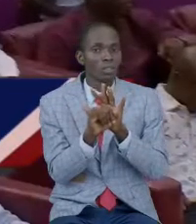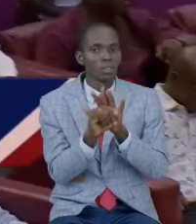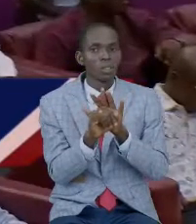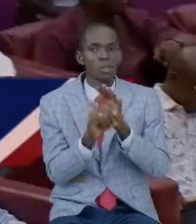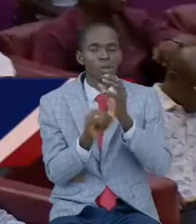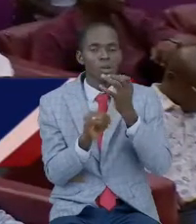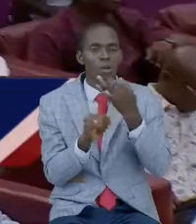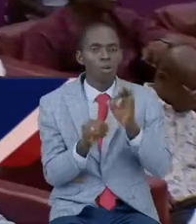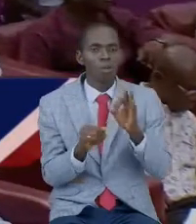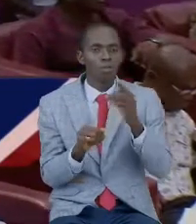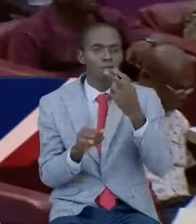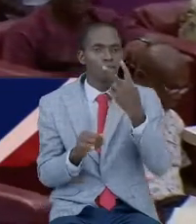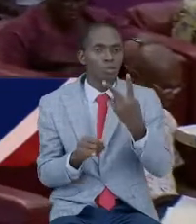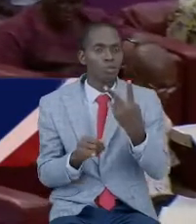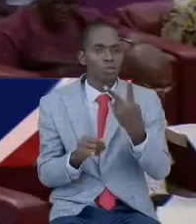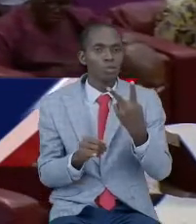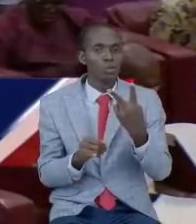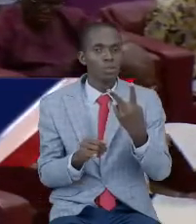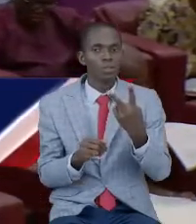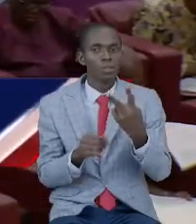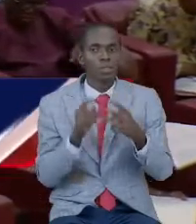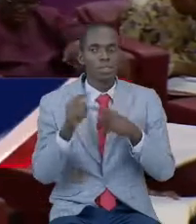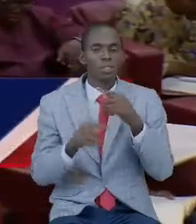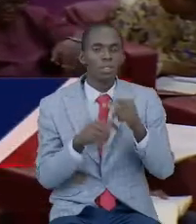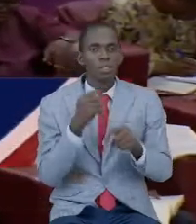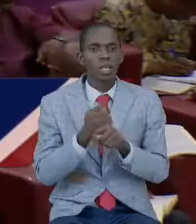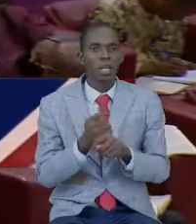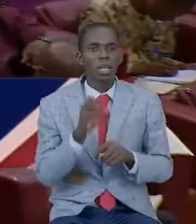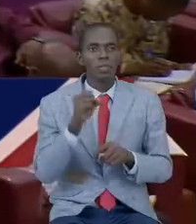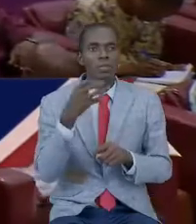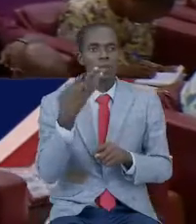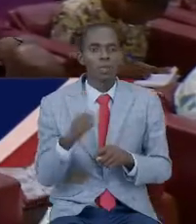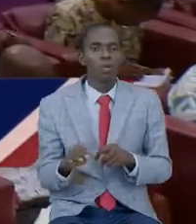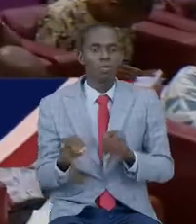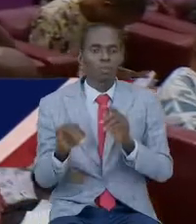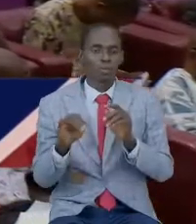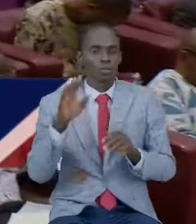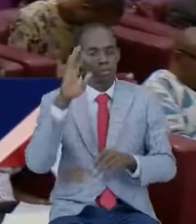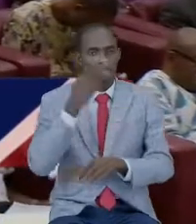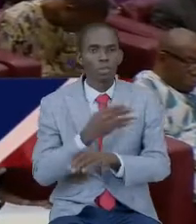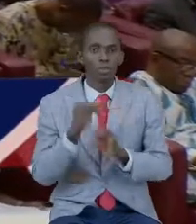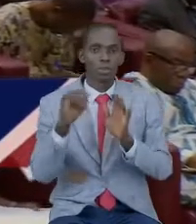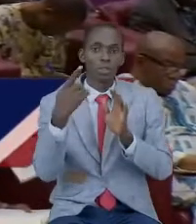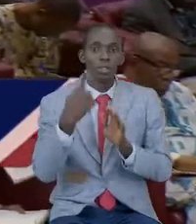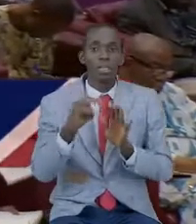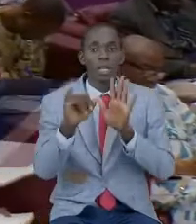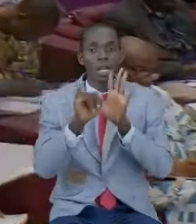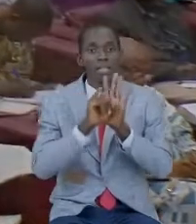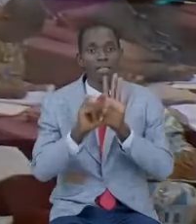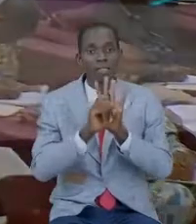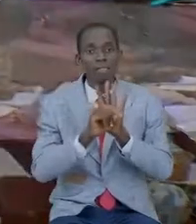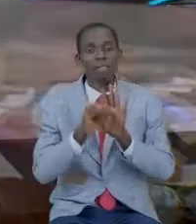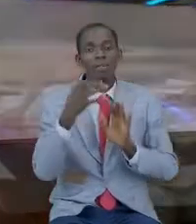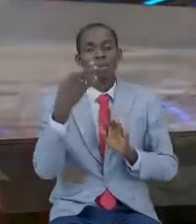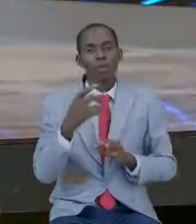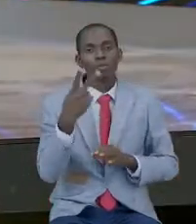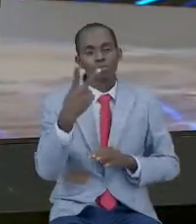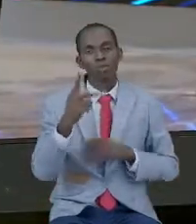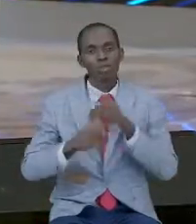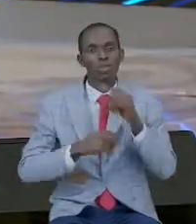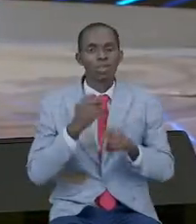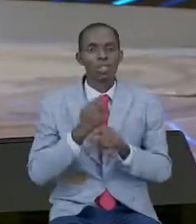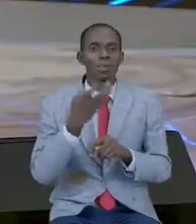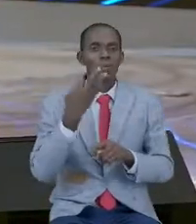of sons. The identity of two types of sons. It tells us about the